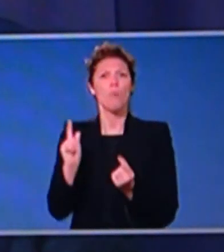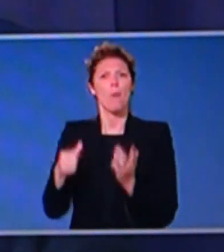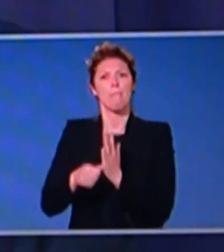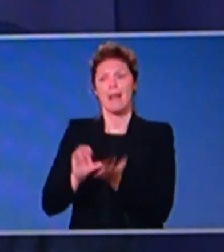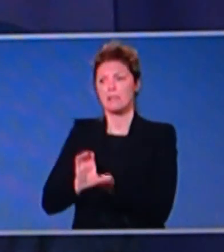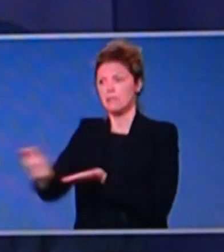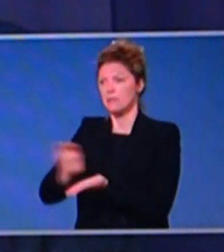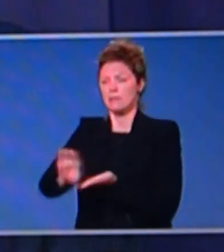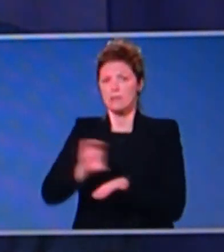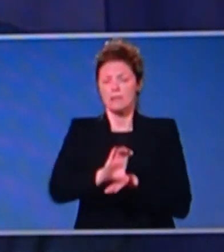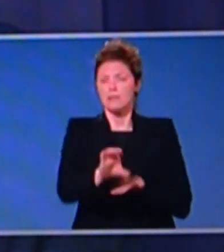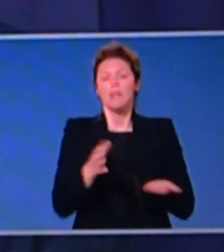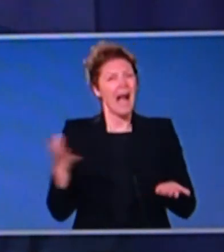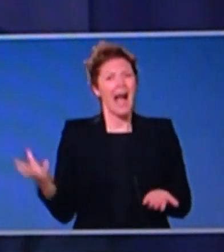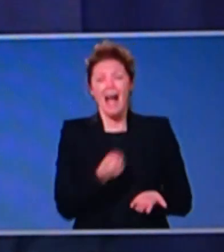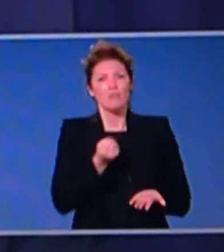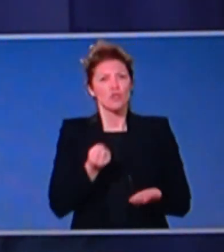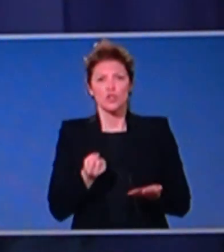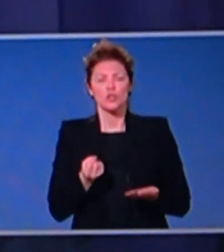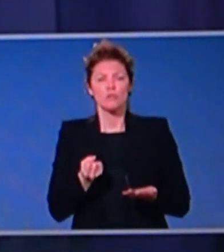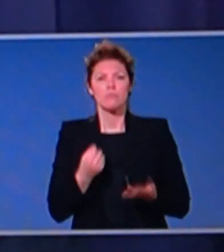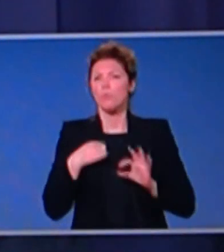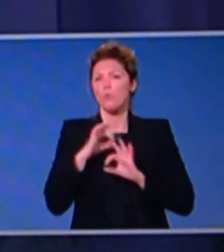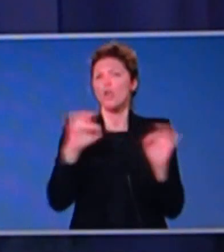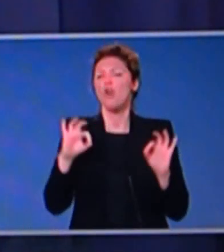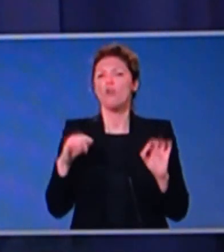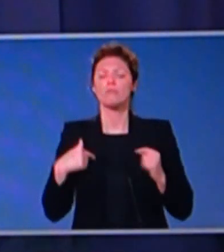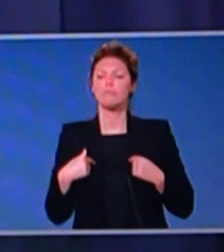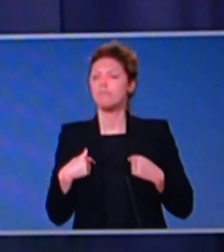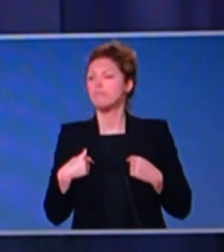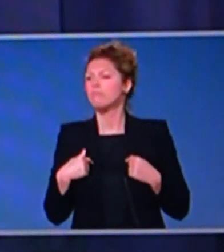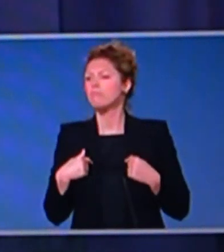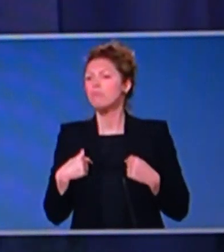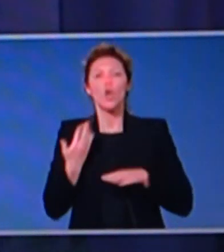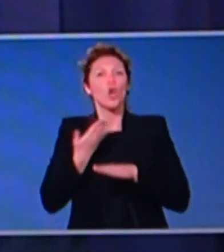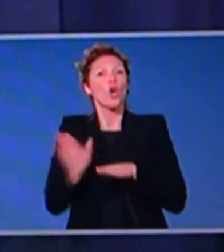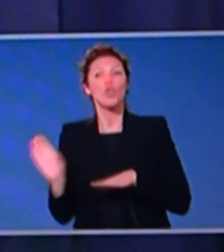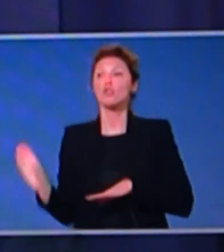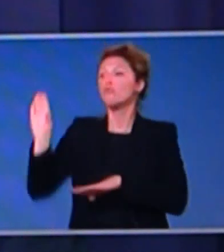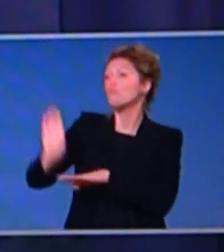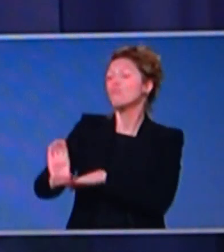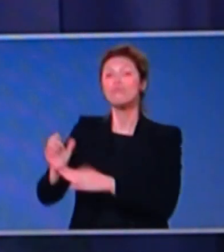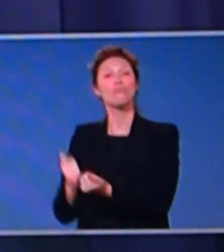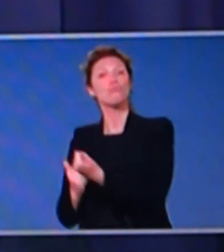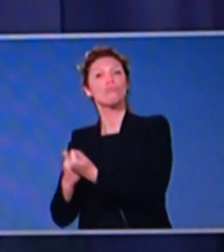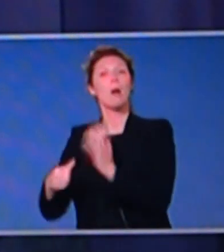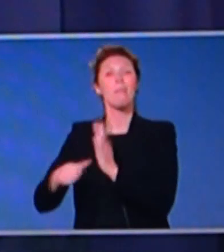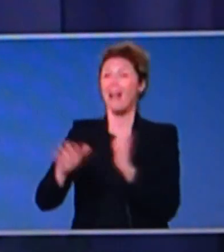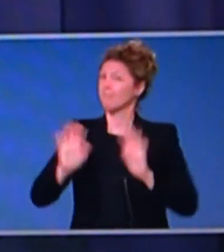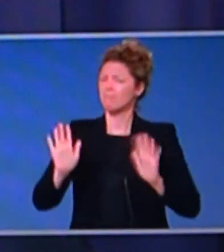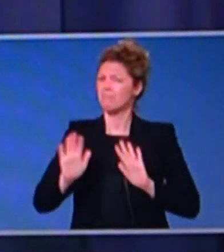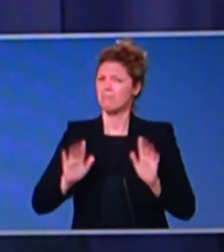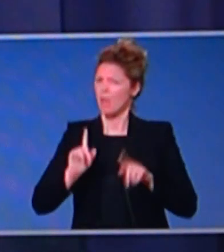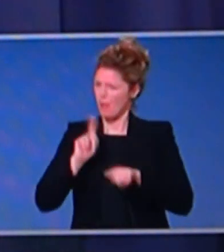This was not a change in the government's view about the broader role of the